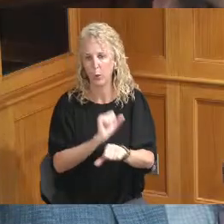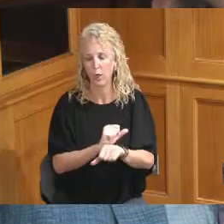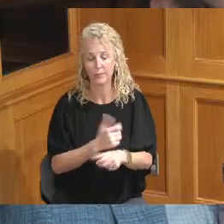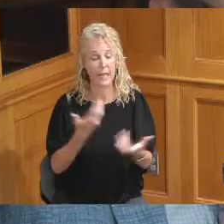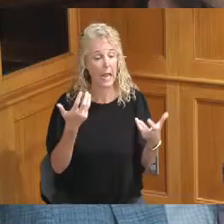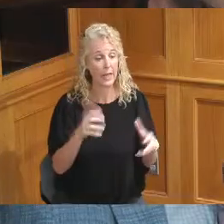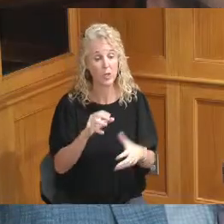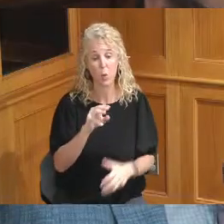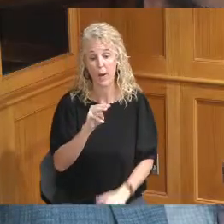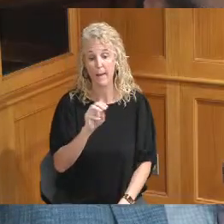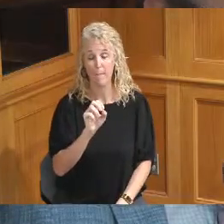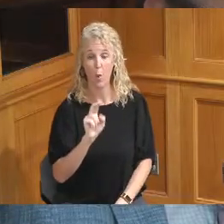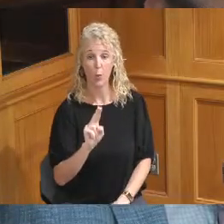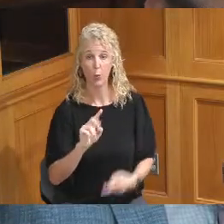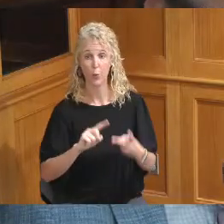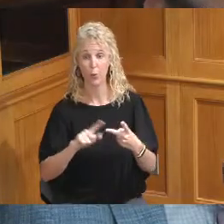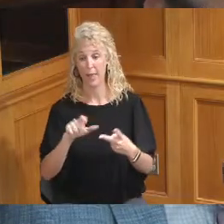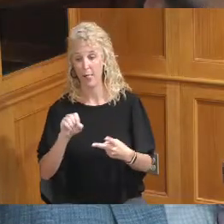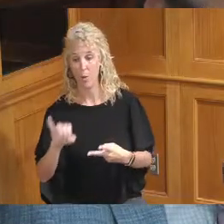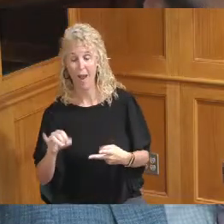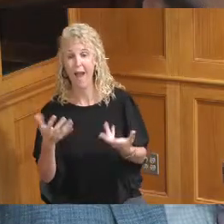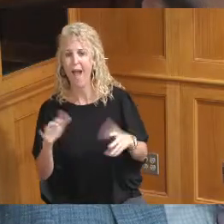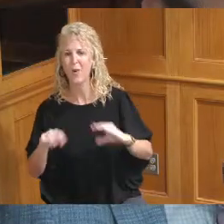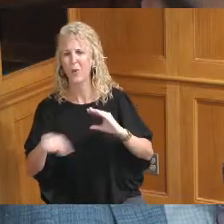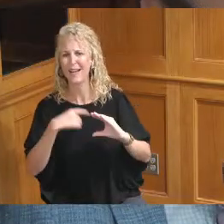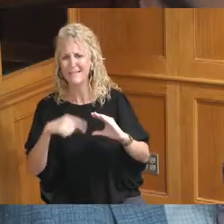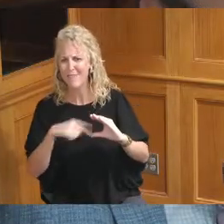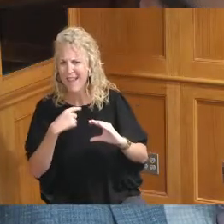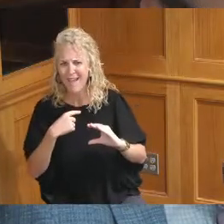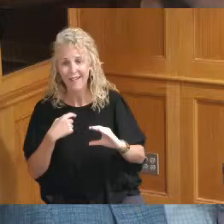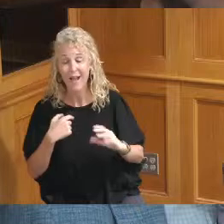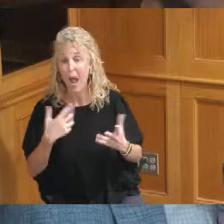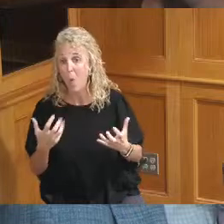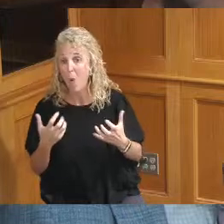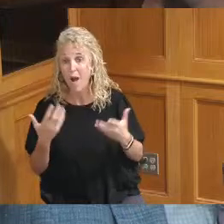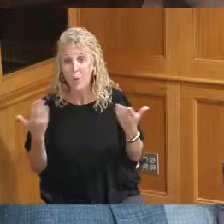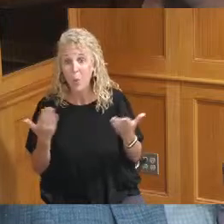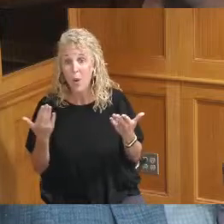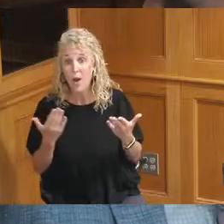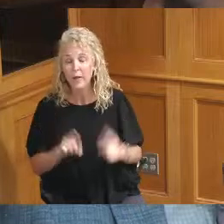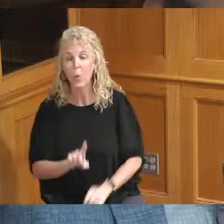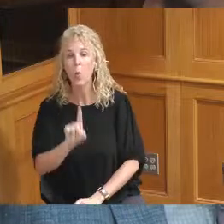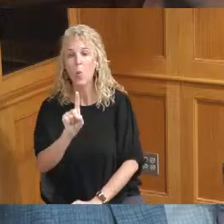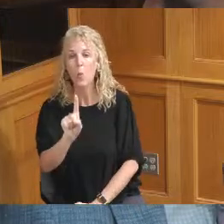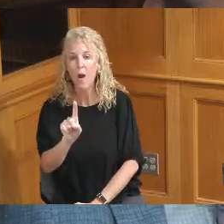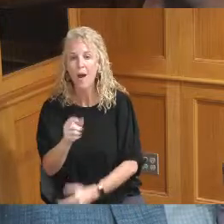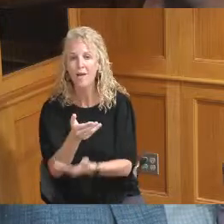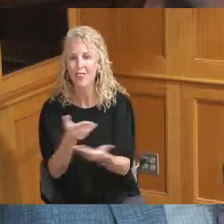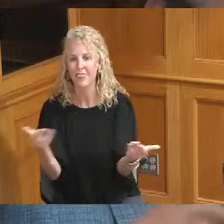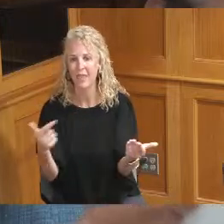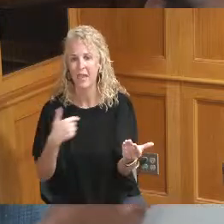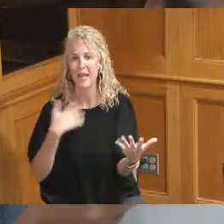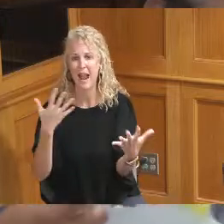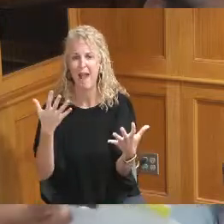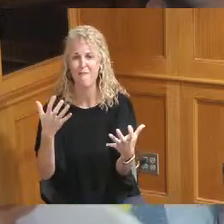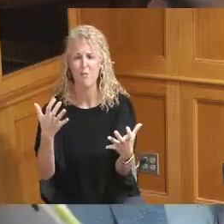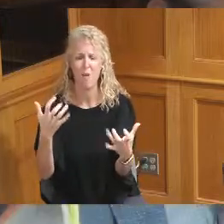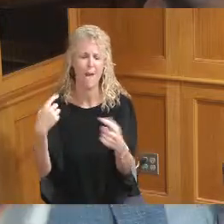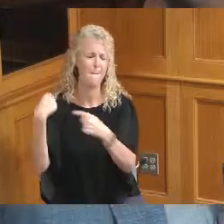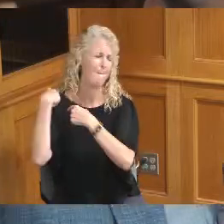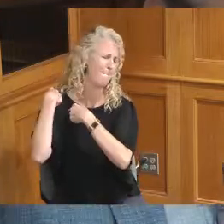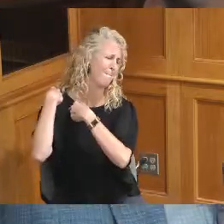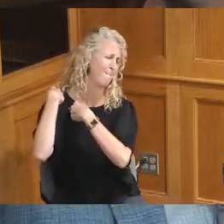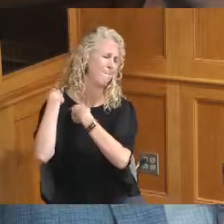don't want no emails. I have one thing I've wanted since I got